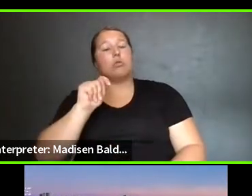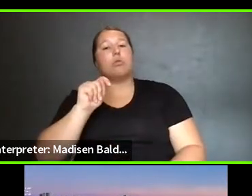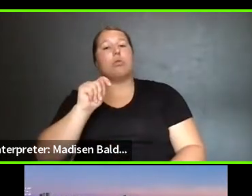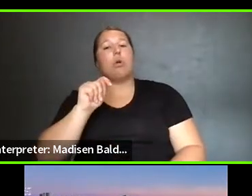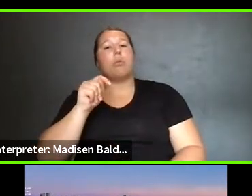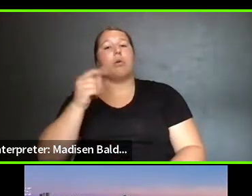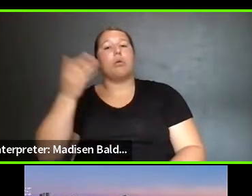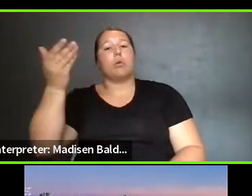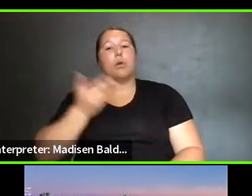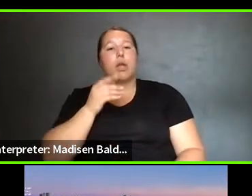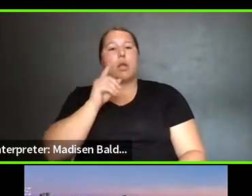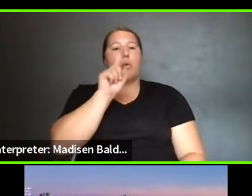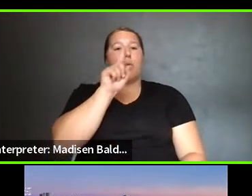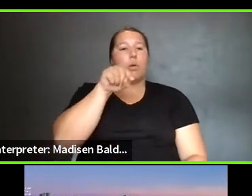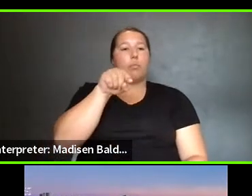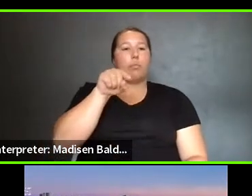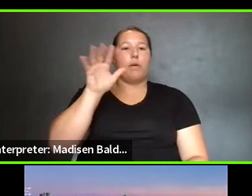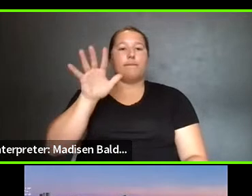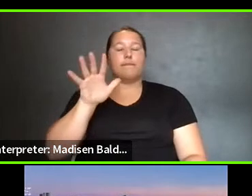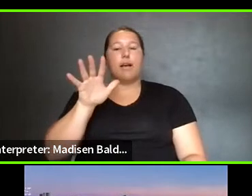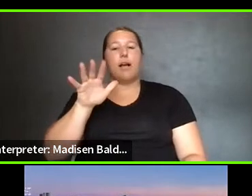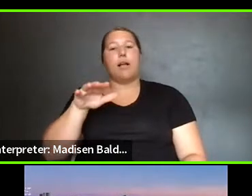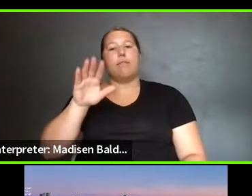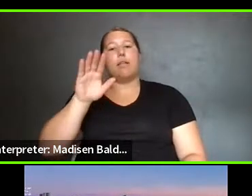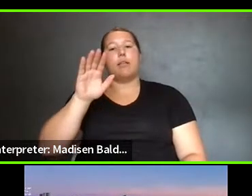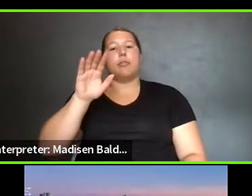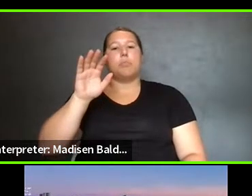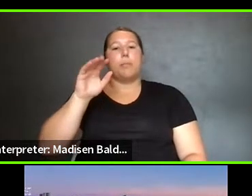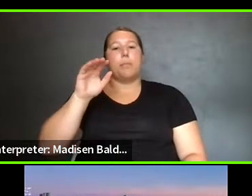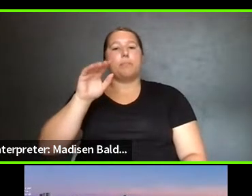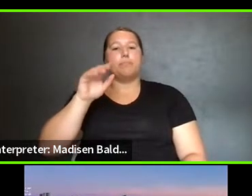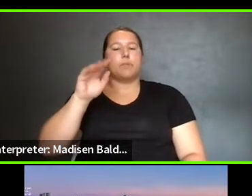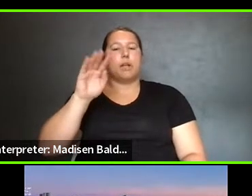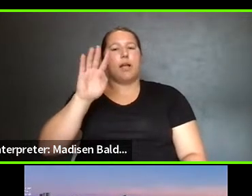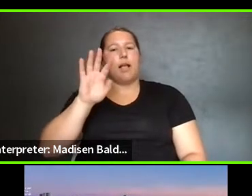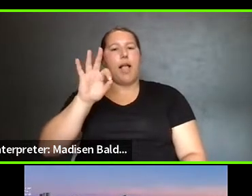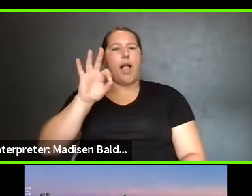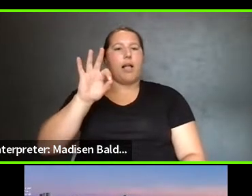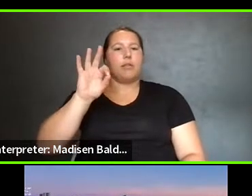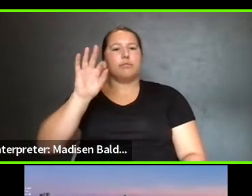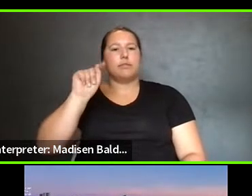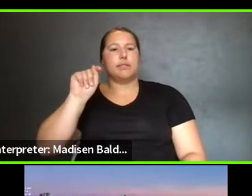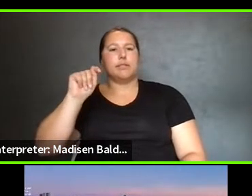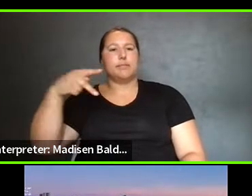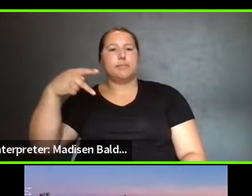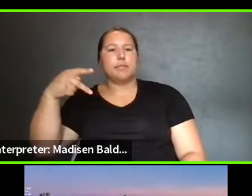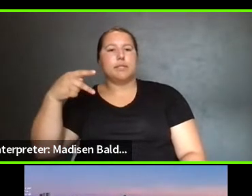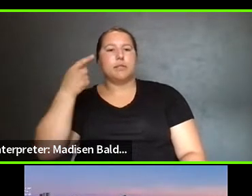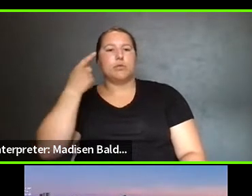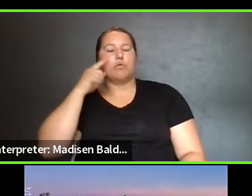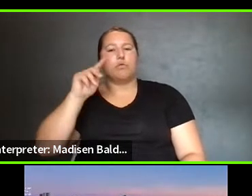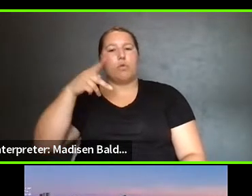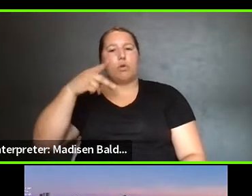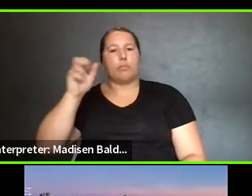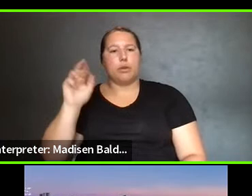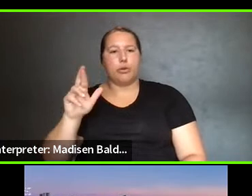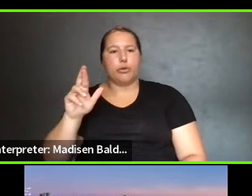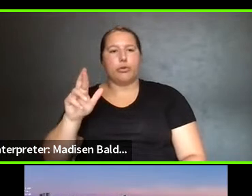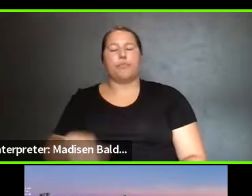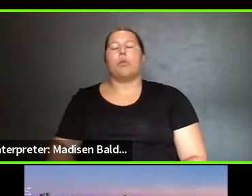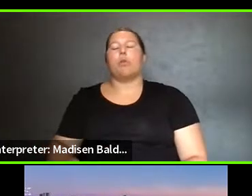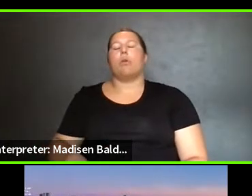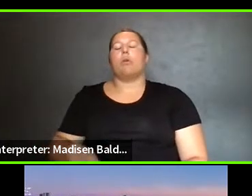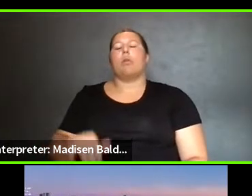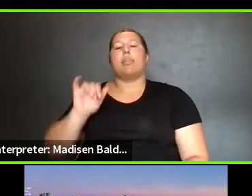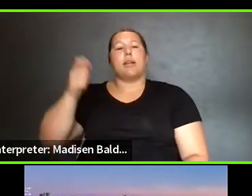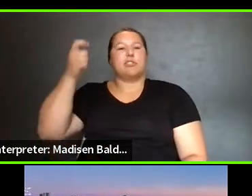1.5 FTEs for peers. And that's the same work that they were doing through the grant, but this will give us an opportunity to